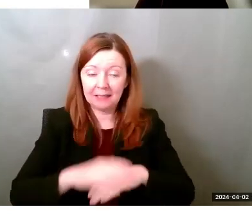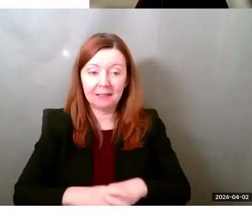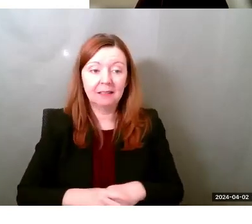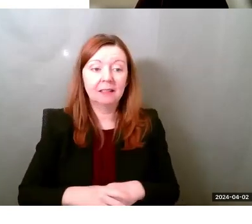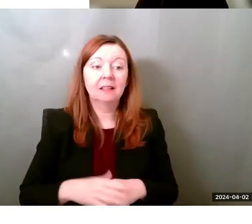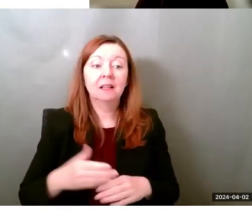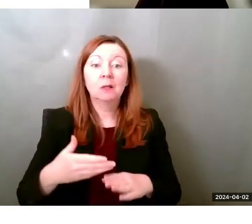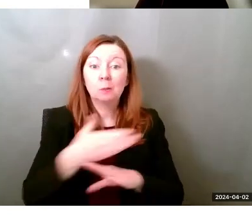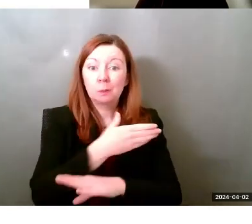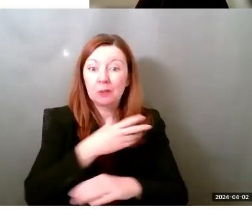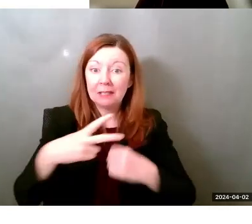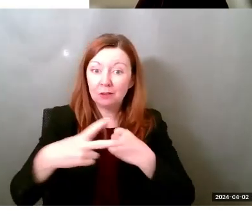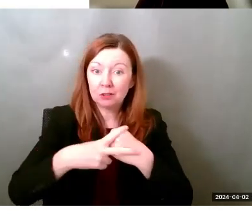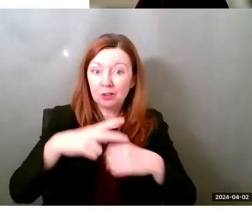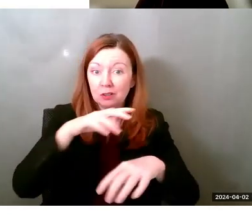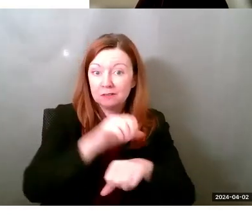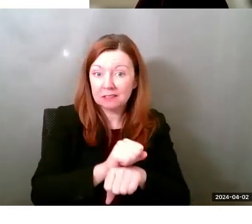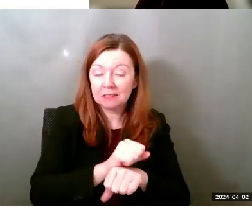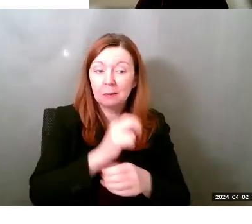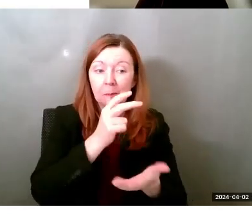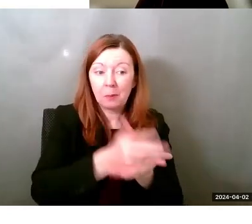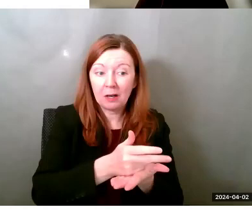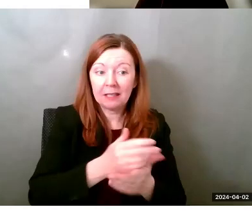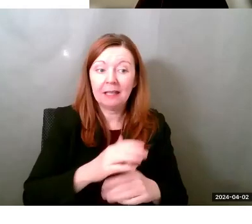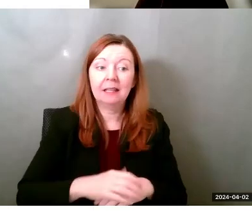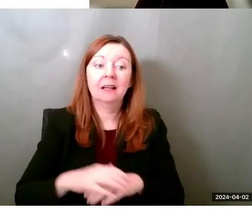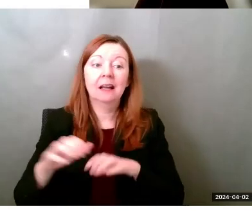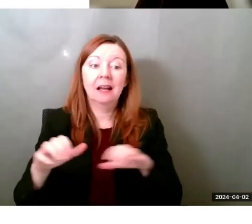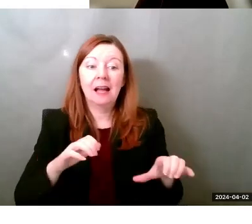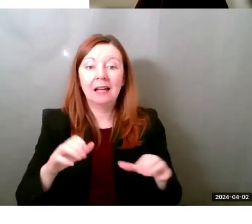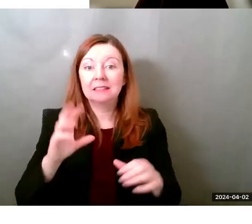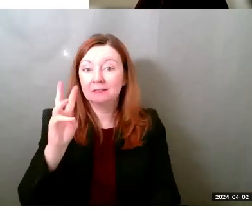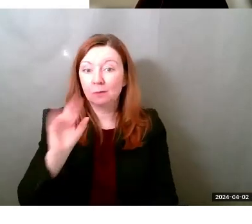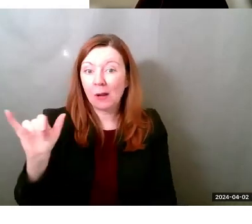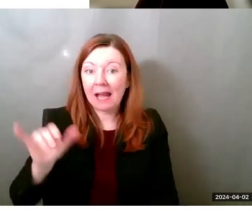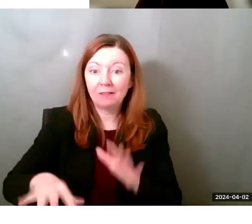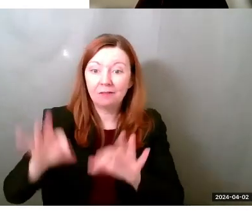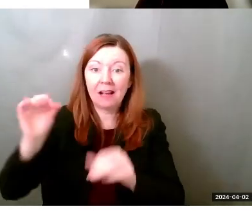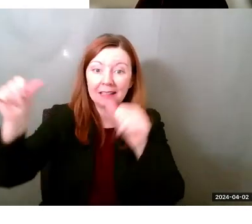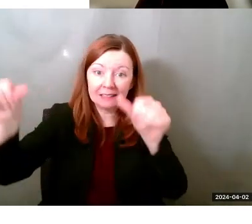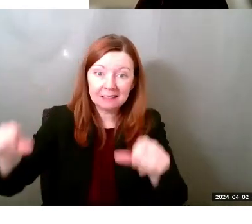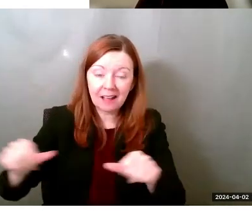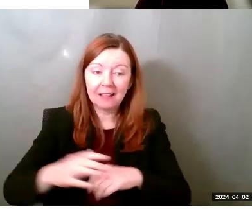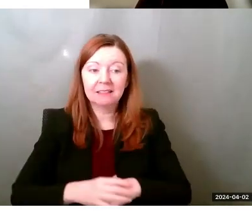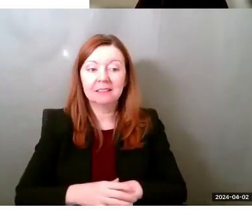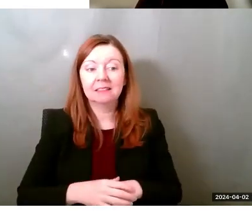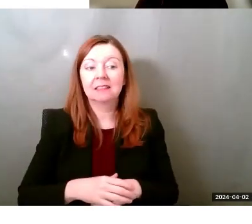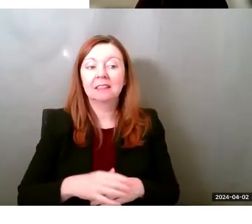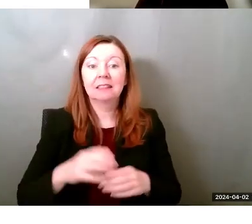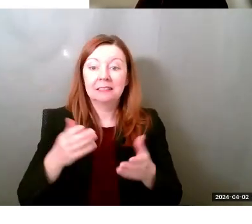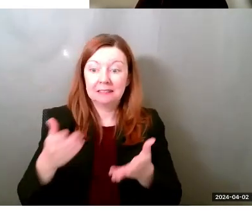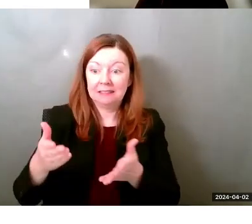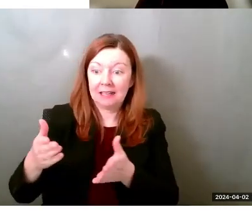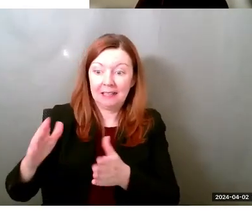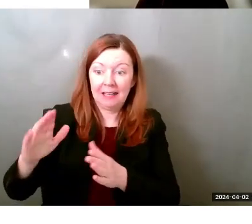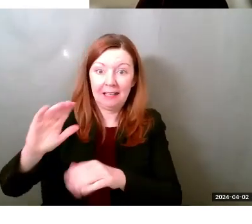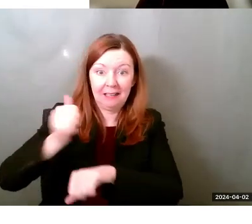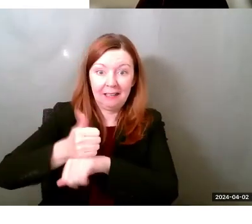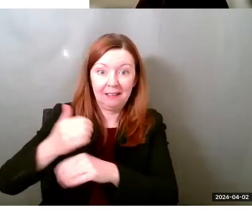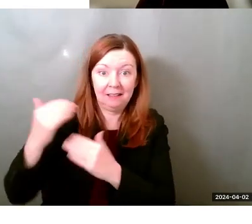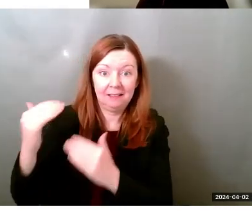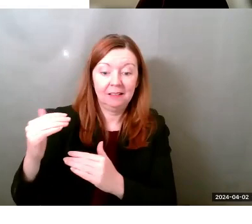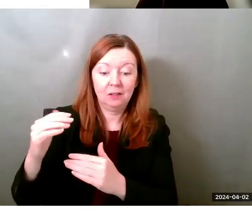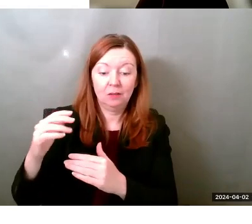pre-reserved parking spaces, active wayfinding signage, dedicated ride share zones, as well as some